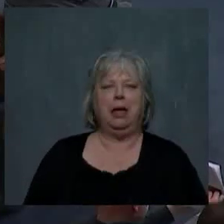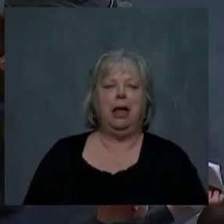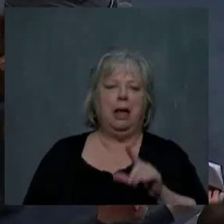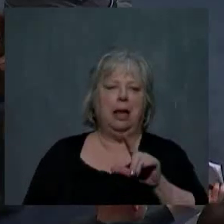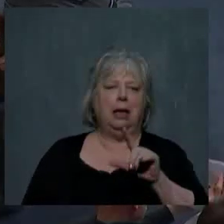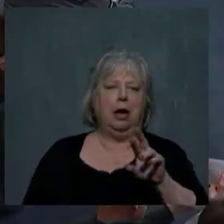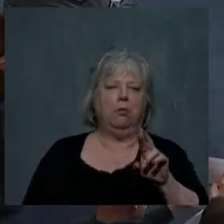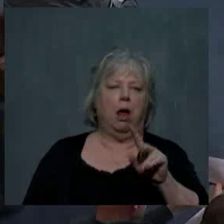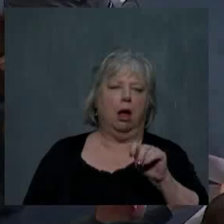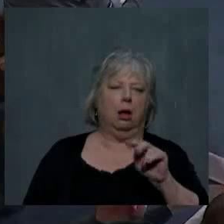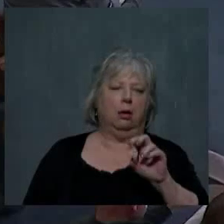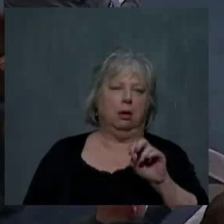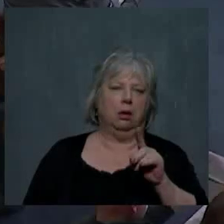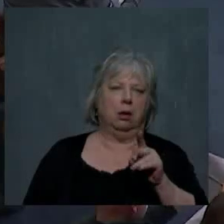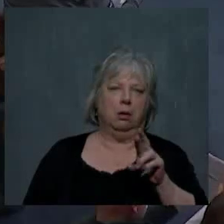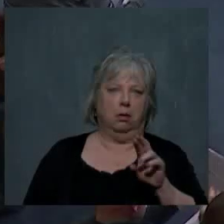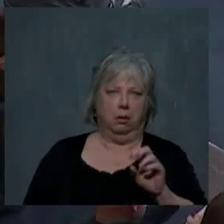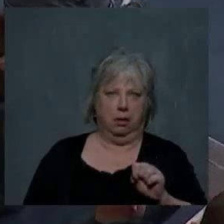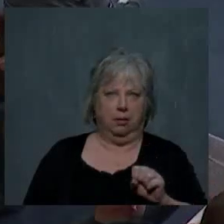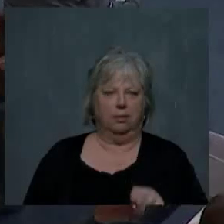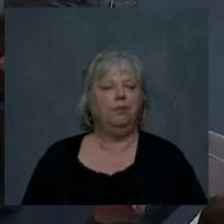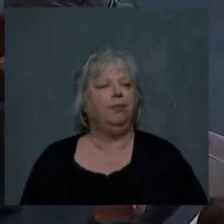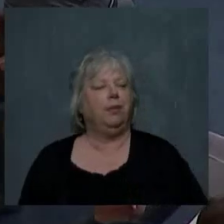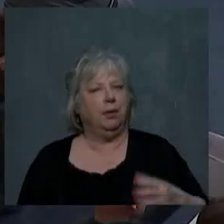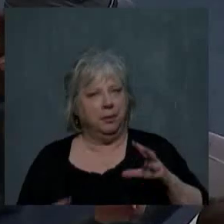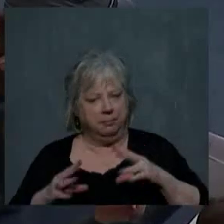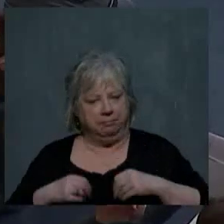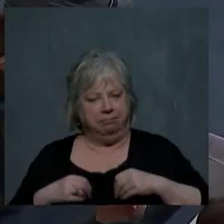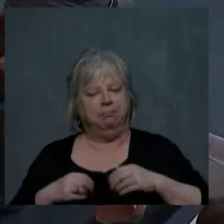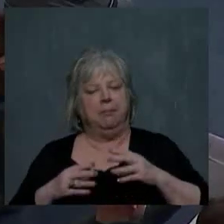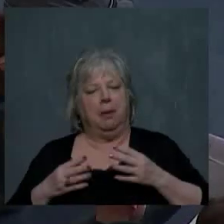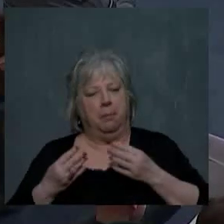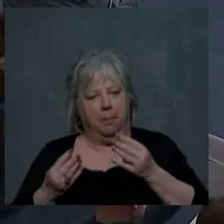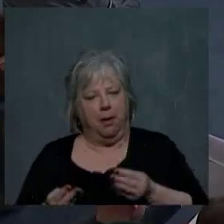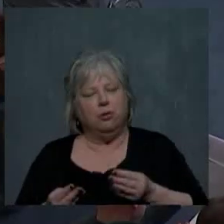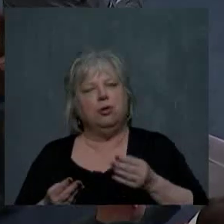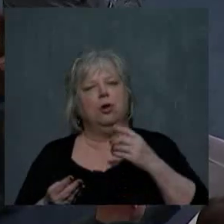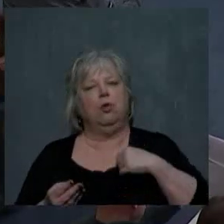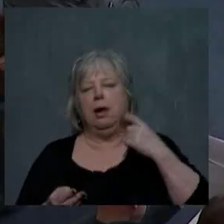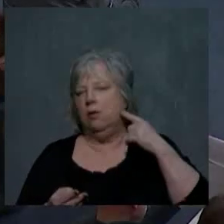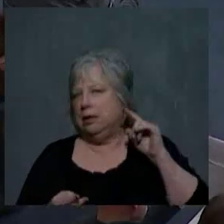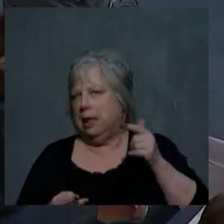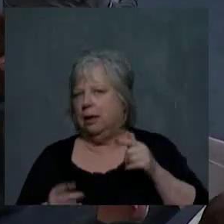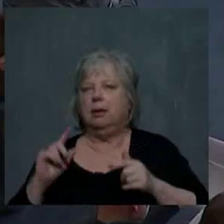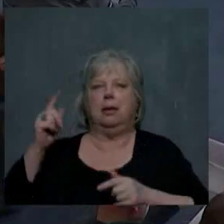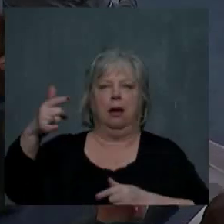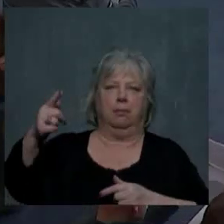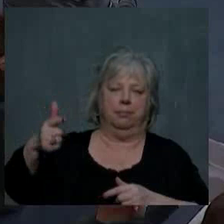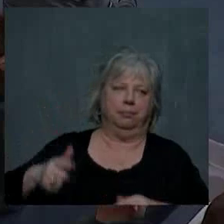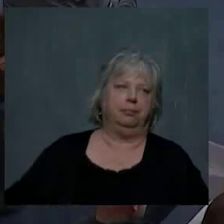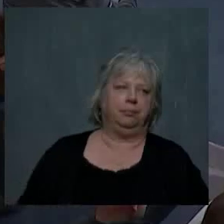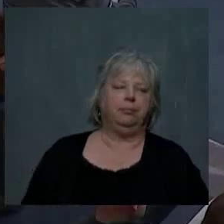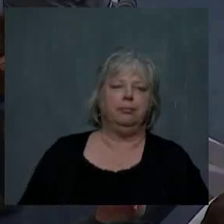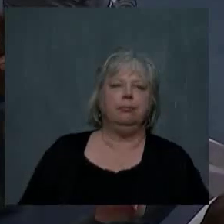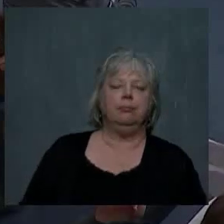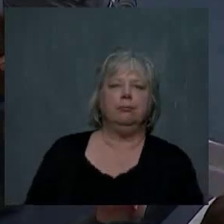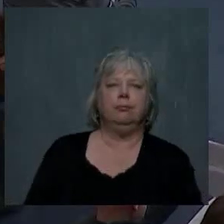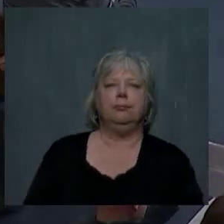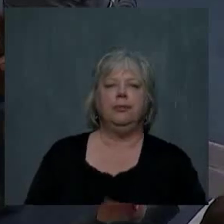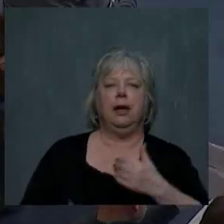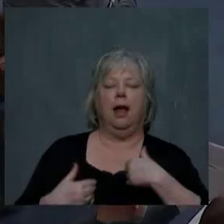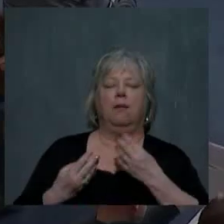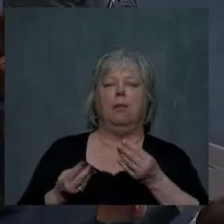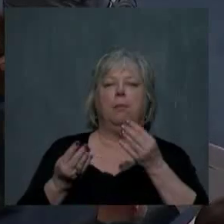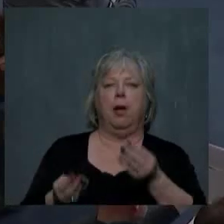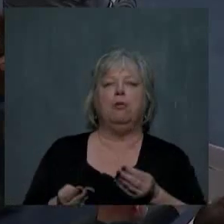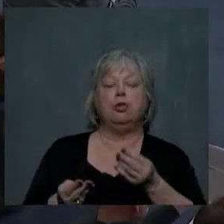Tours. Okay, there's a motion for waiving the bylaws to defer that item. Do I hear a second, please? I'll second. Okay. We have a